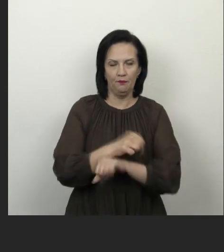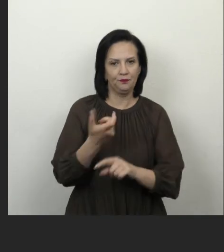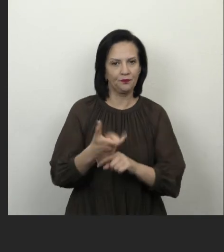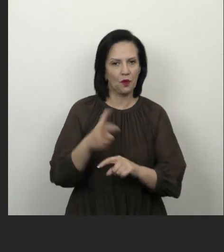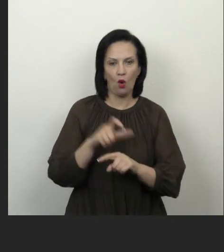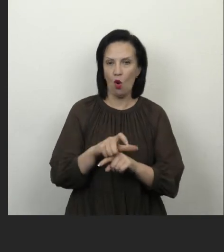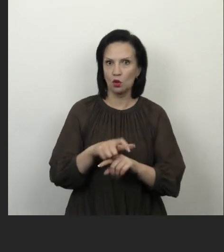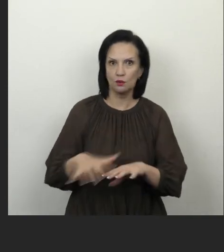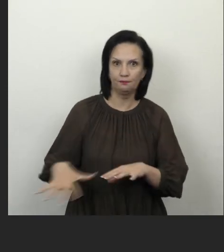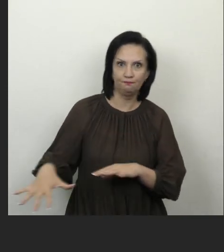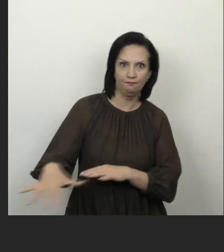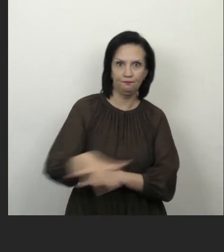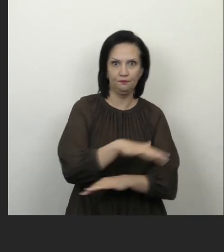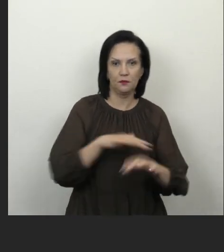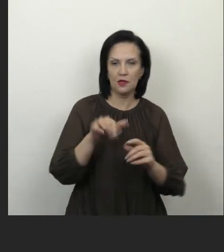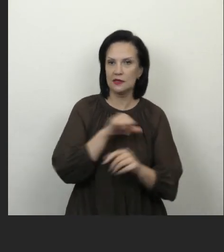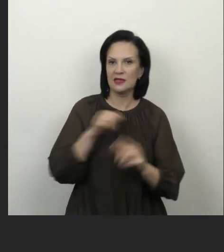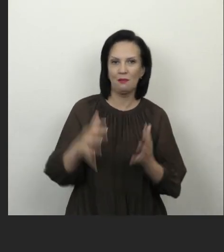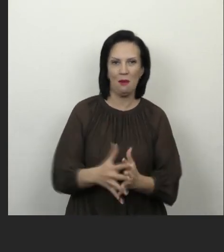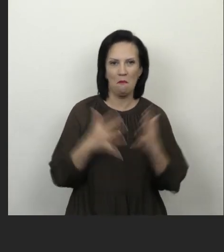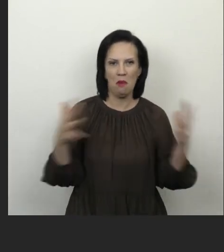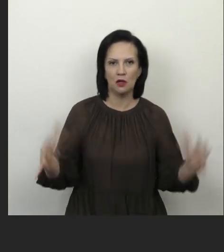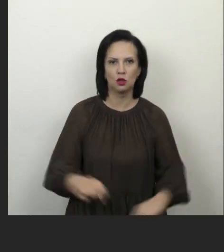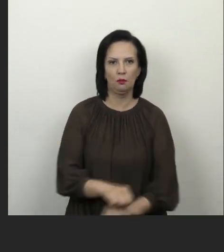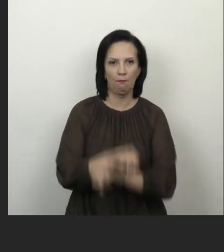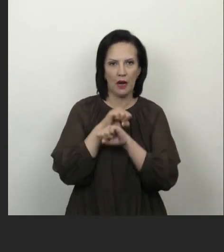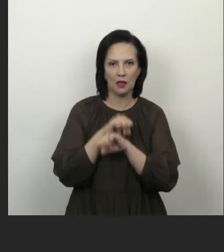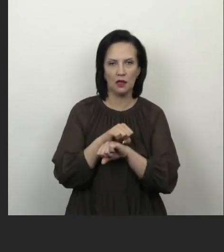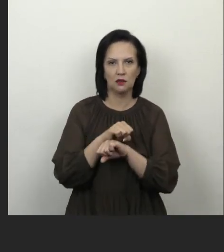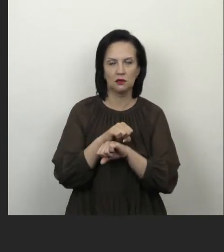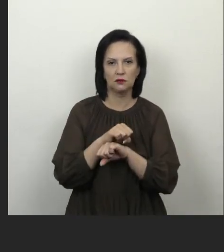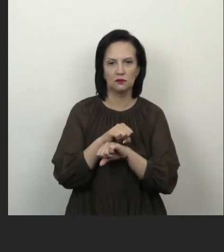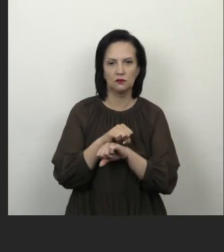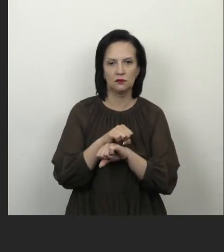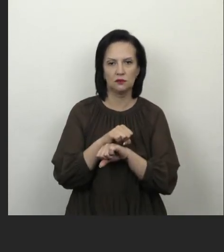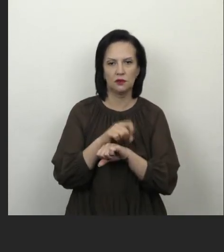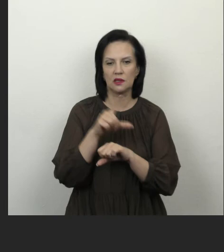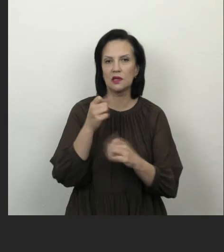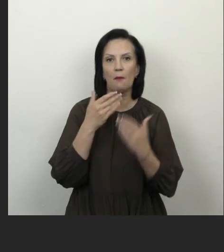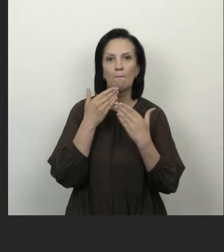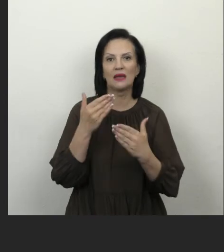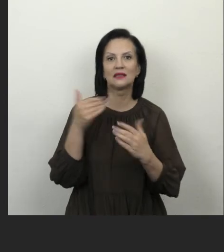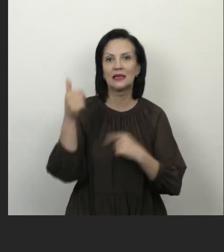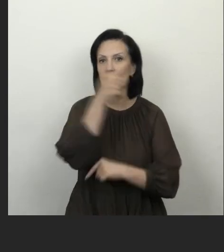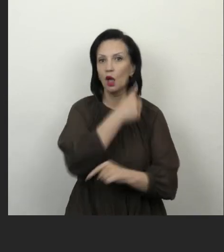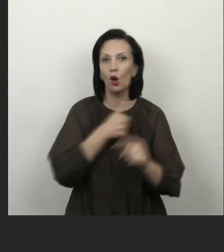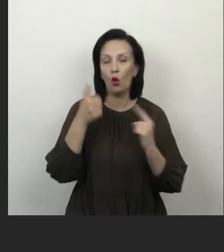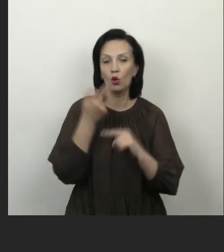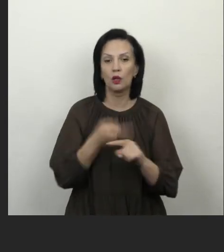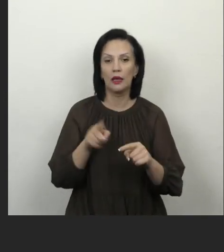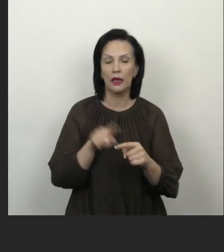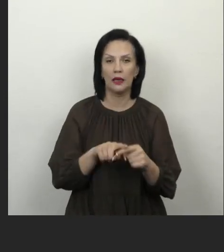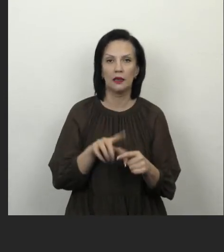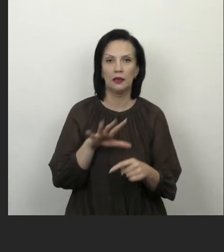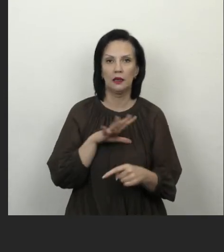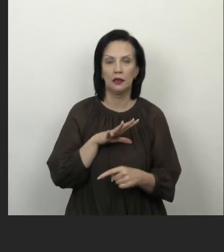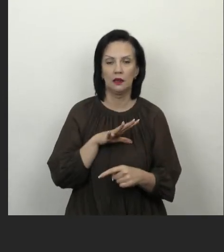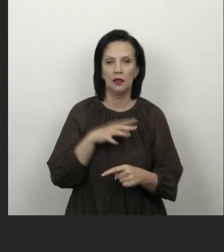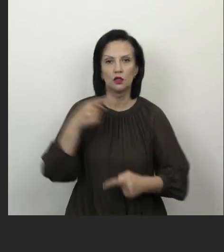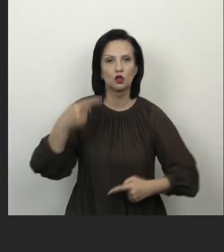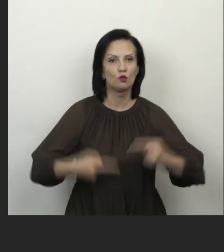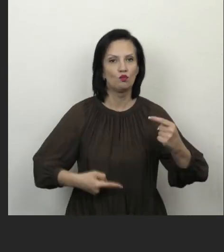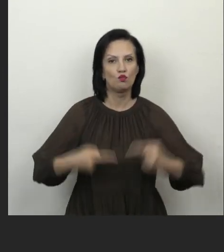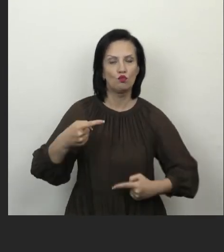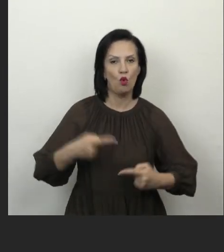led to mass protests in our country, the most large-scale protests in our